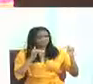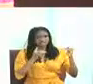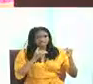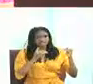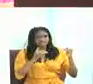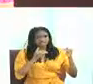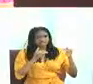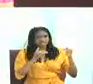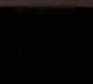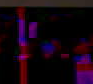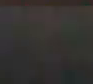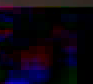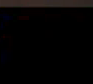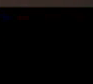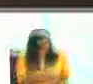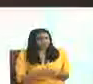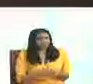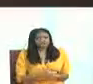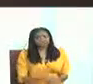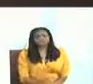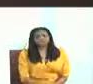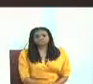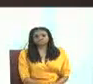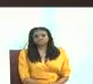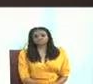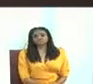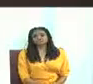with this dry bone.